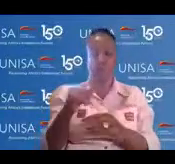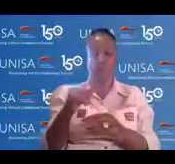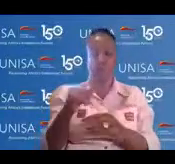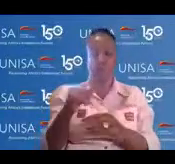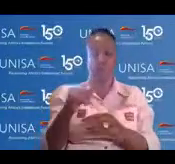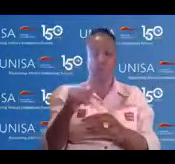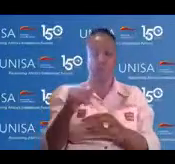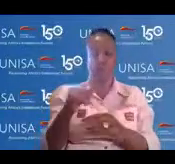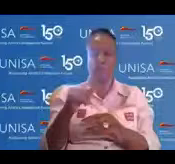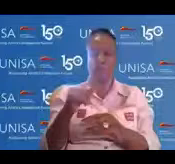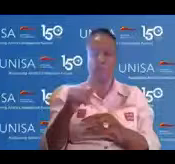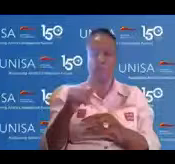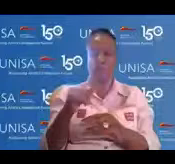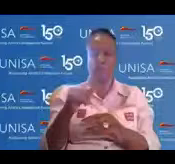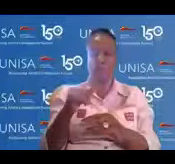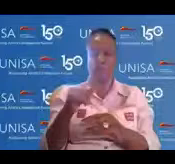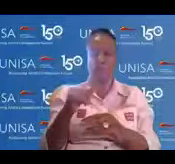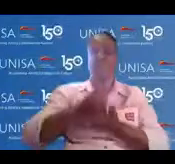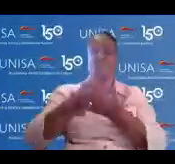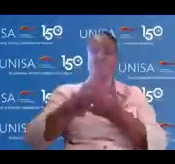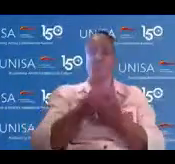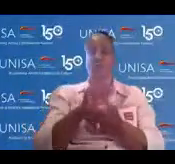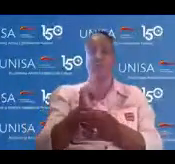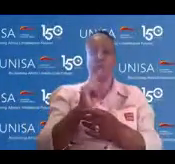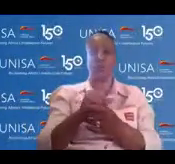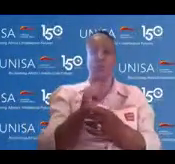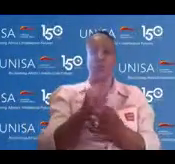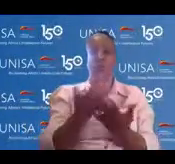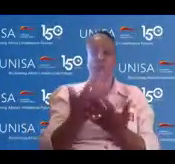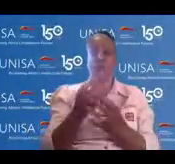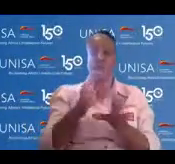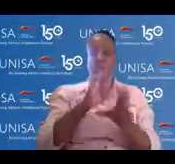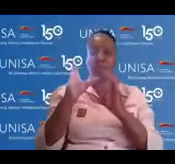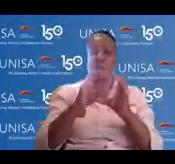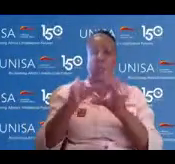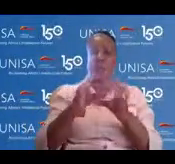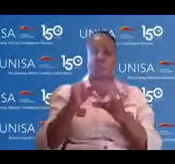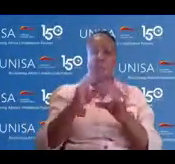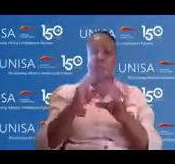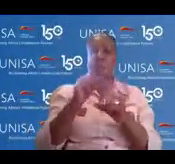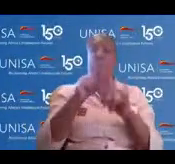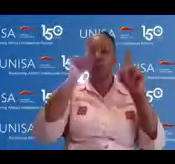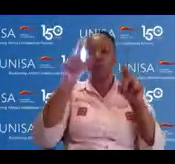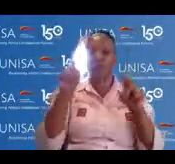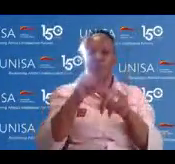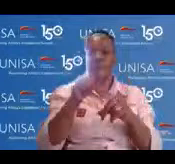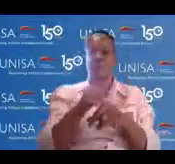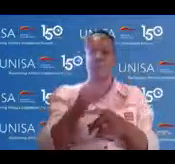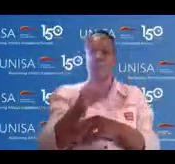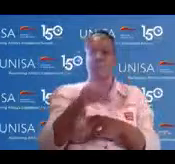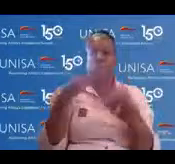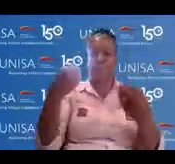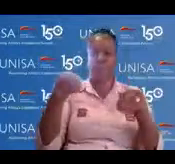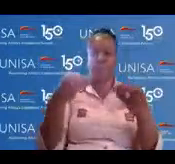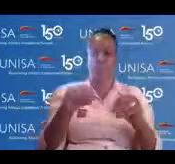assist. We also have a chat bot that is available on the corporate page. It is available for you